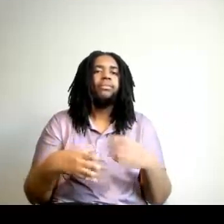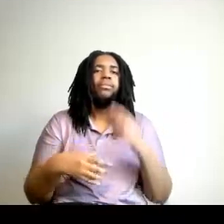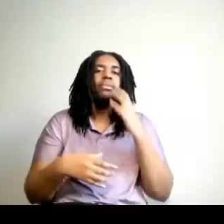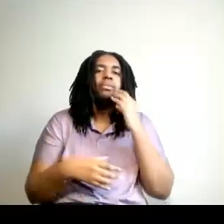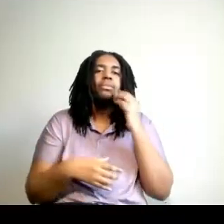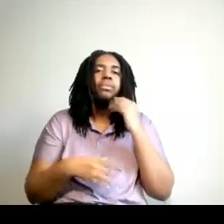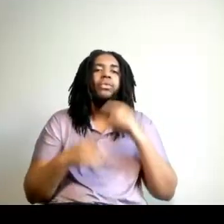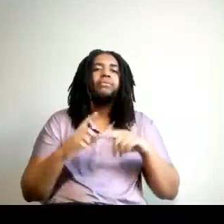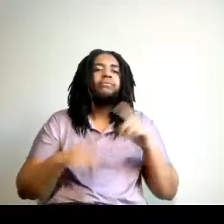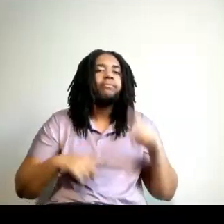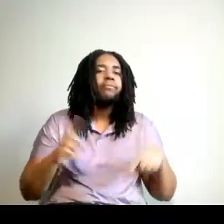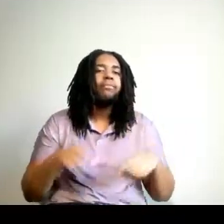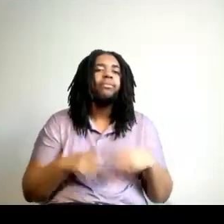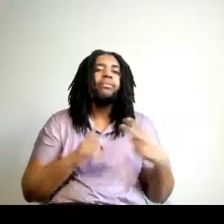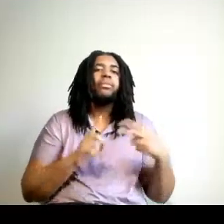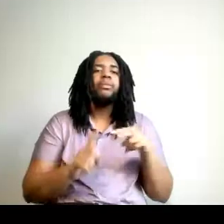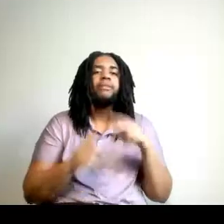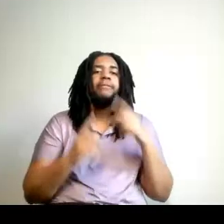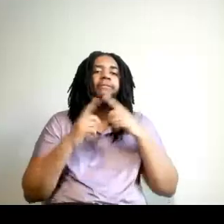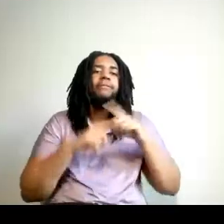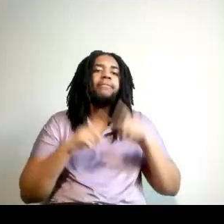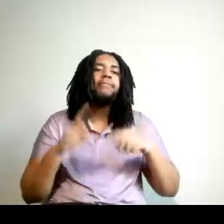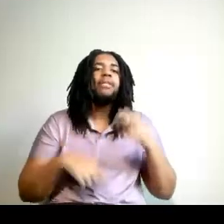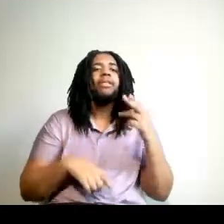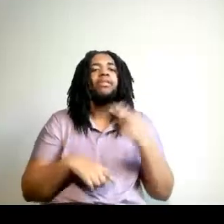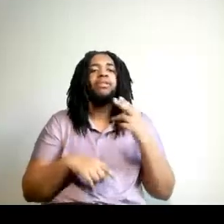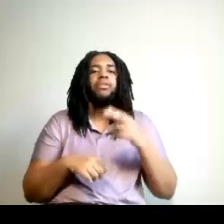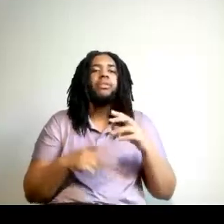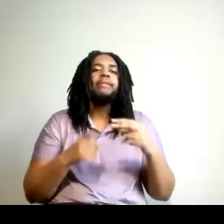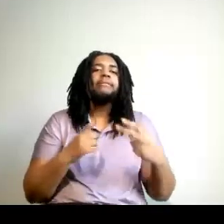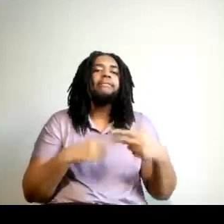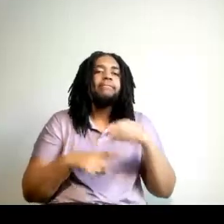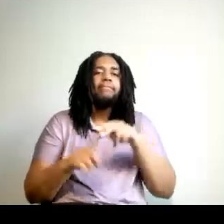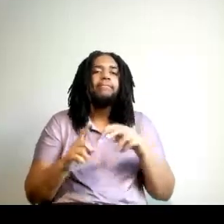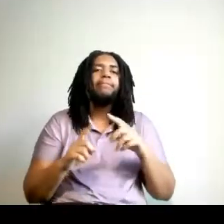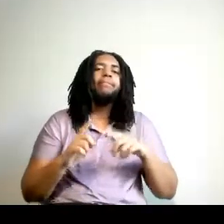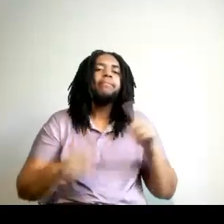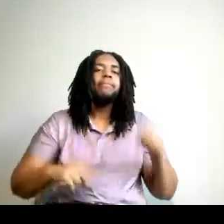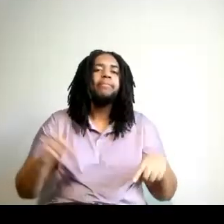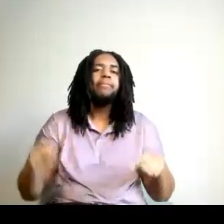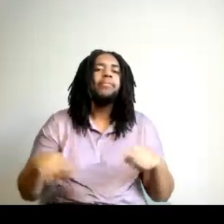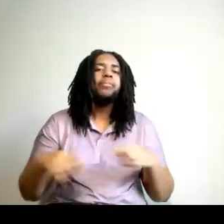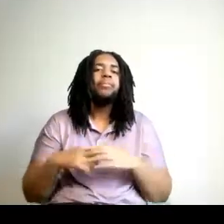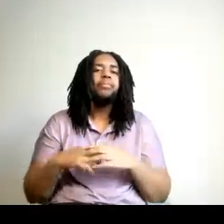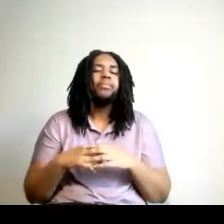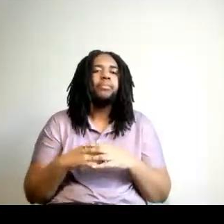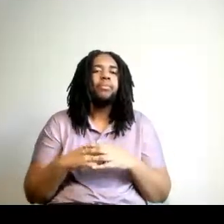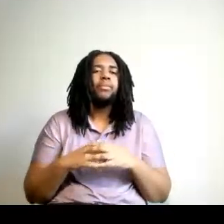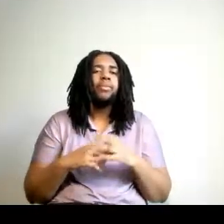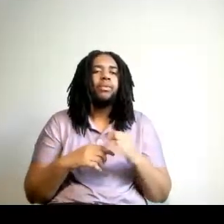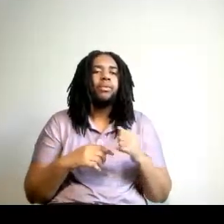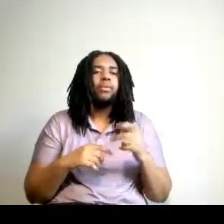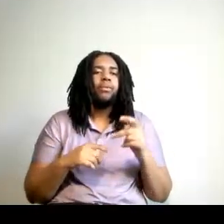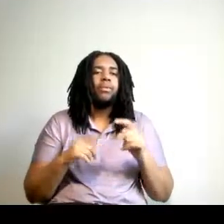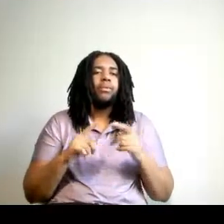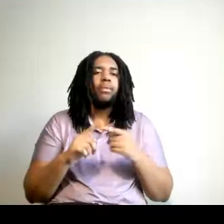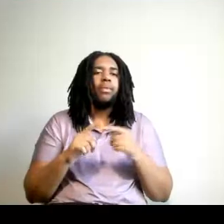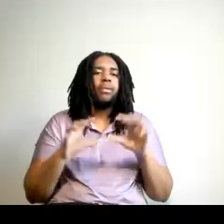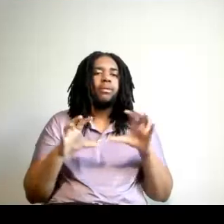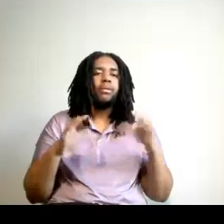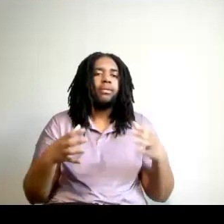experiences and perspectives and histories and identities. So the folks that were part of that larger team are